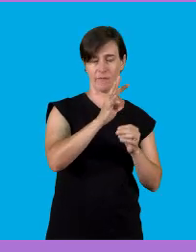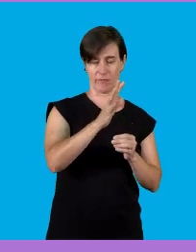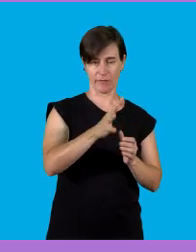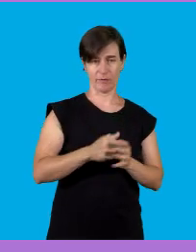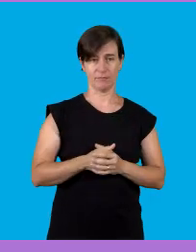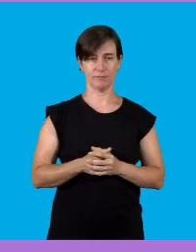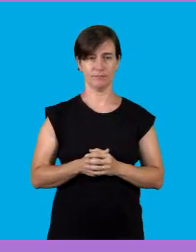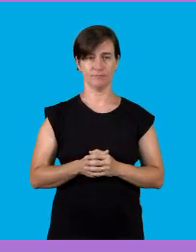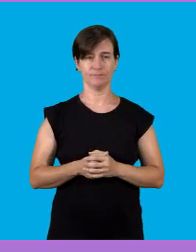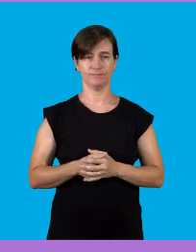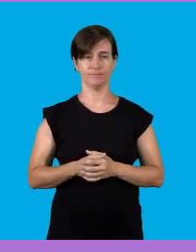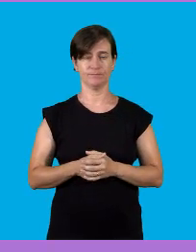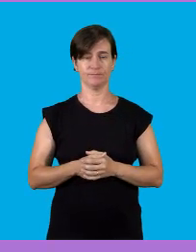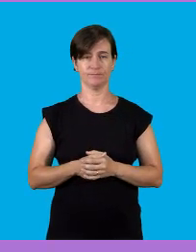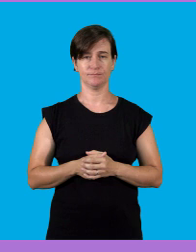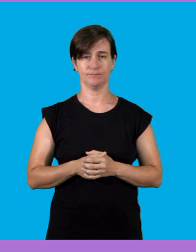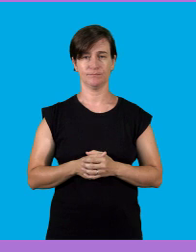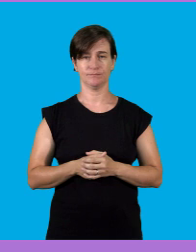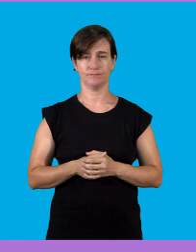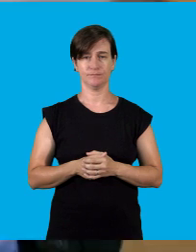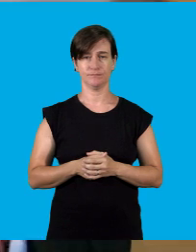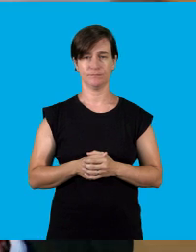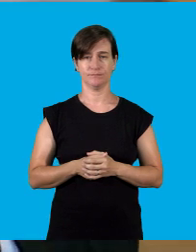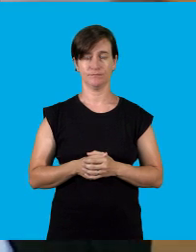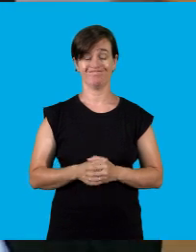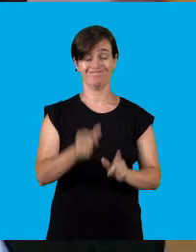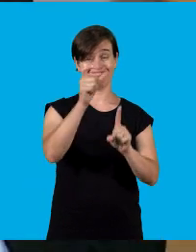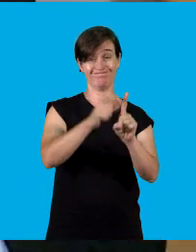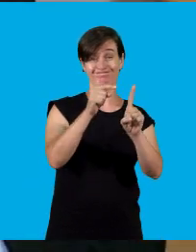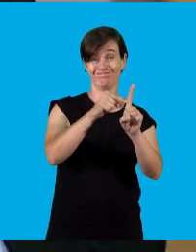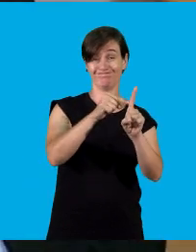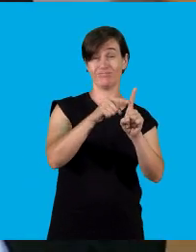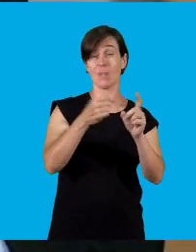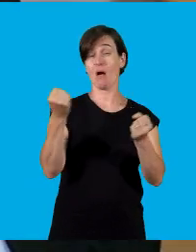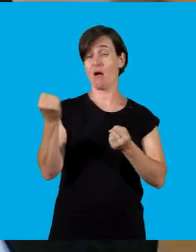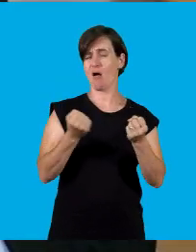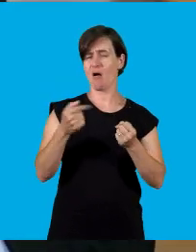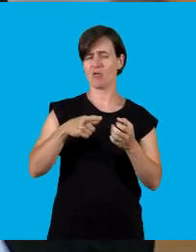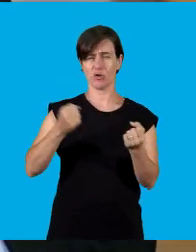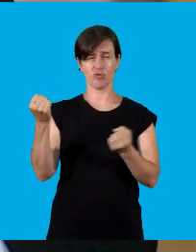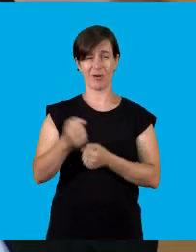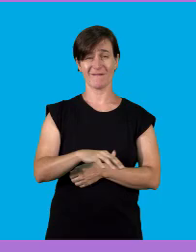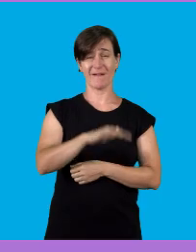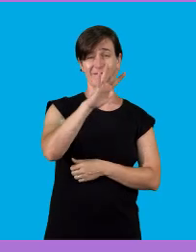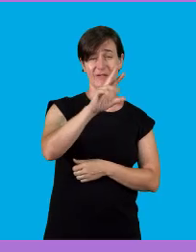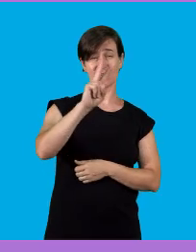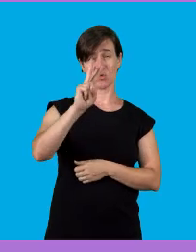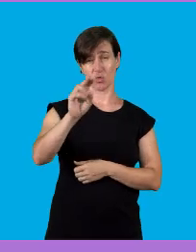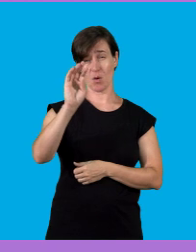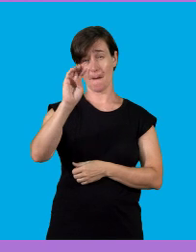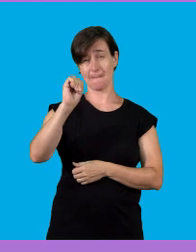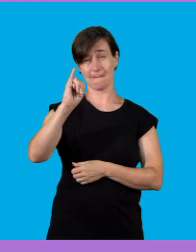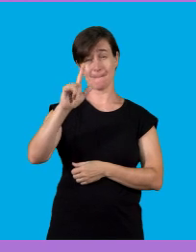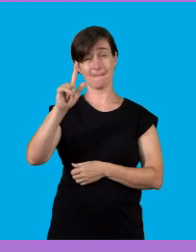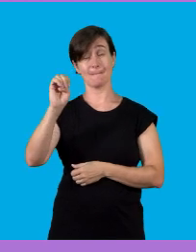Right, looking at question number C, it says Dion's car drives, right, 52 miles per gallon, meaning